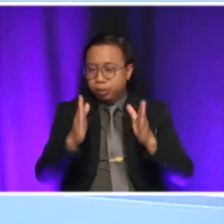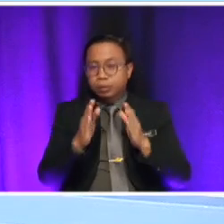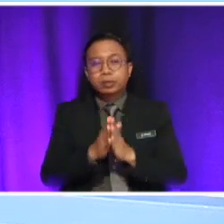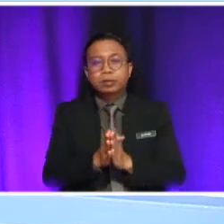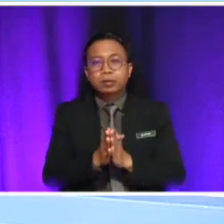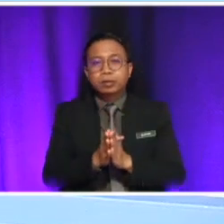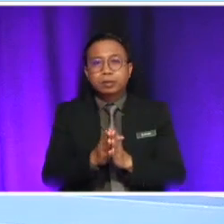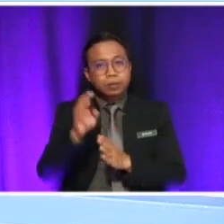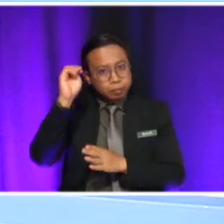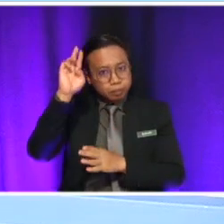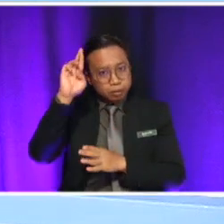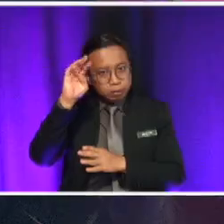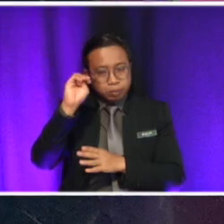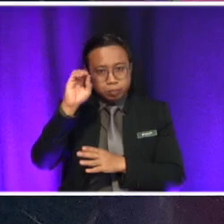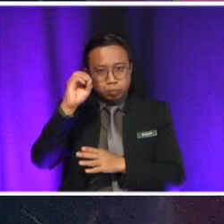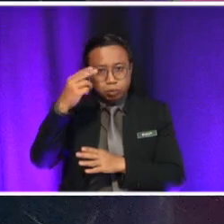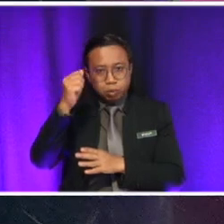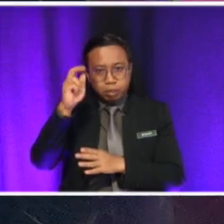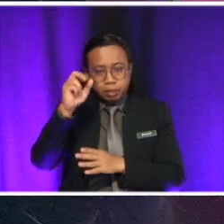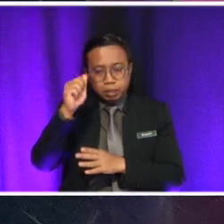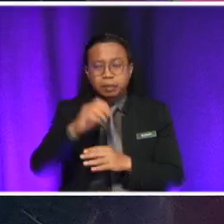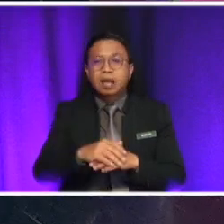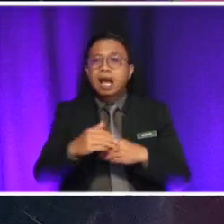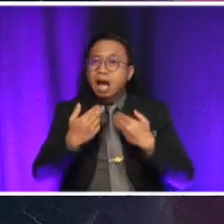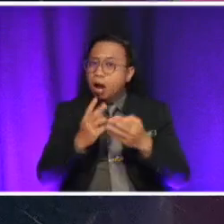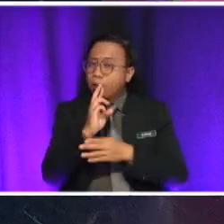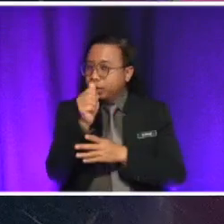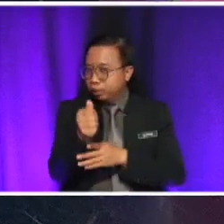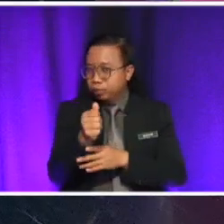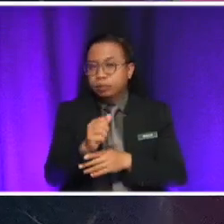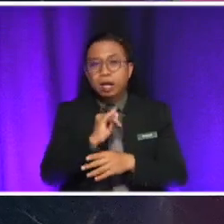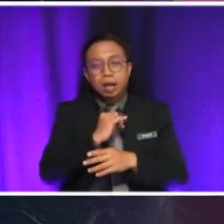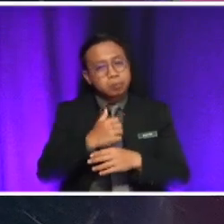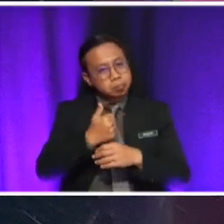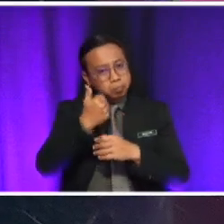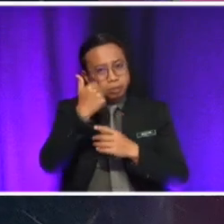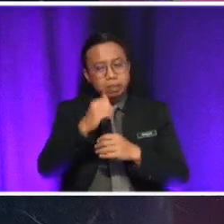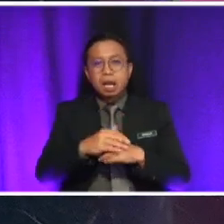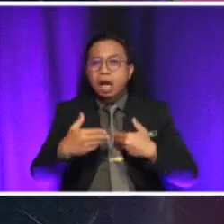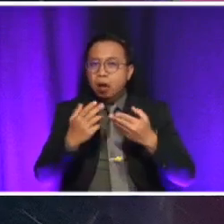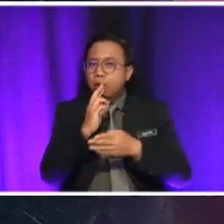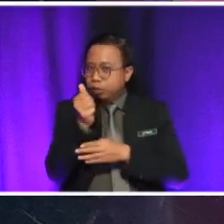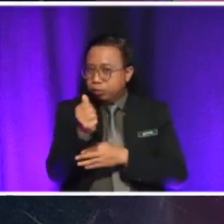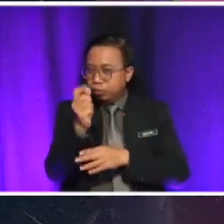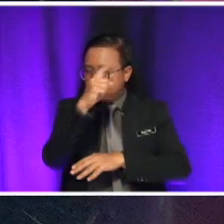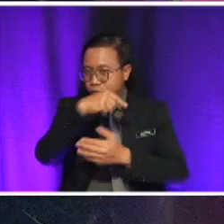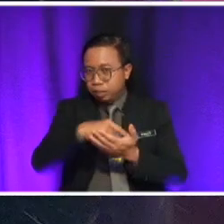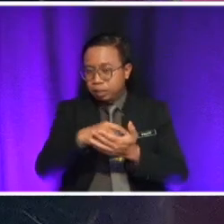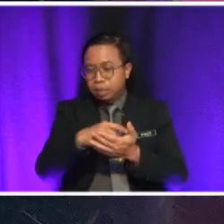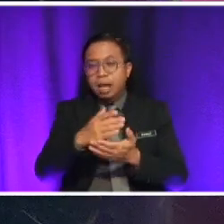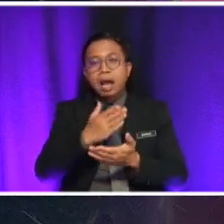than Mr. Mohana. Hi, how are you? I'm great, Mr. Mohana. How are you doing today? I'm good.